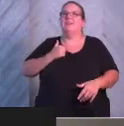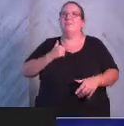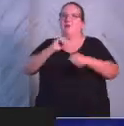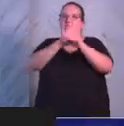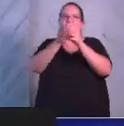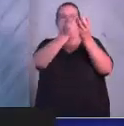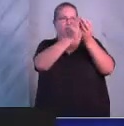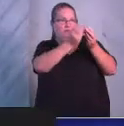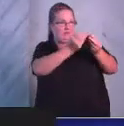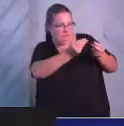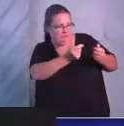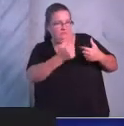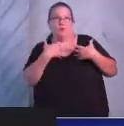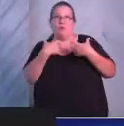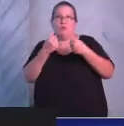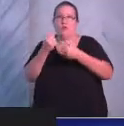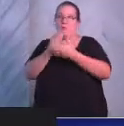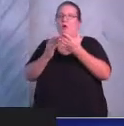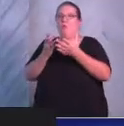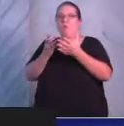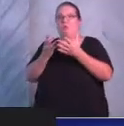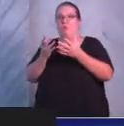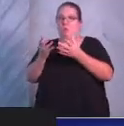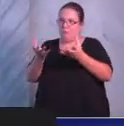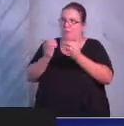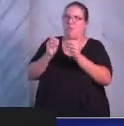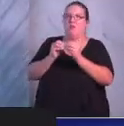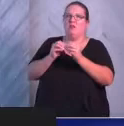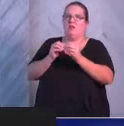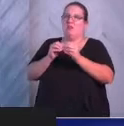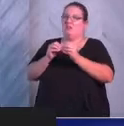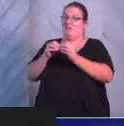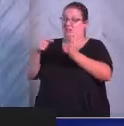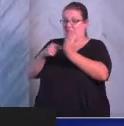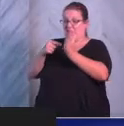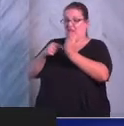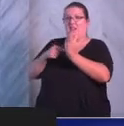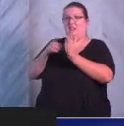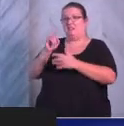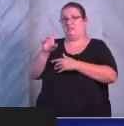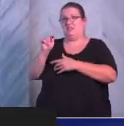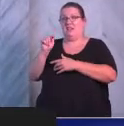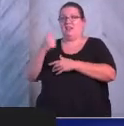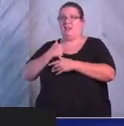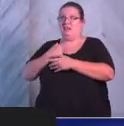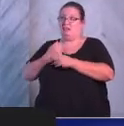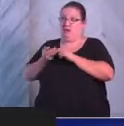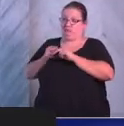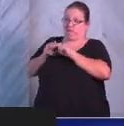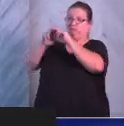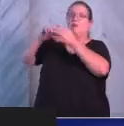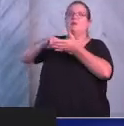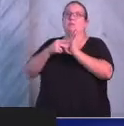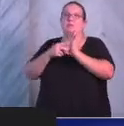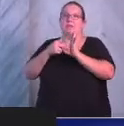pandemic. The amount of debt that Canada has taken on as a result of the pandemic means that we need to grow in